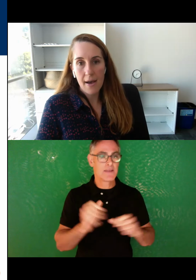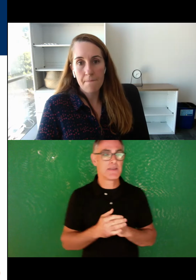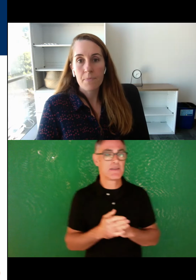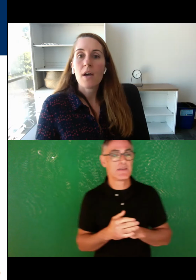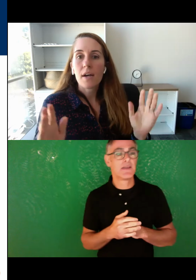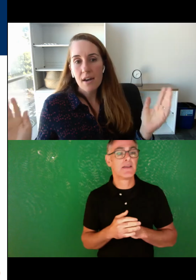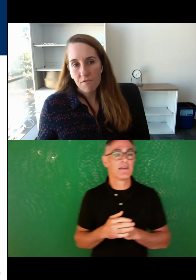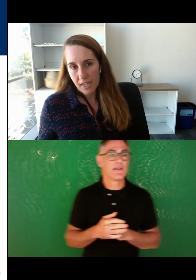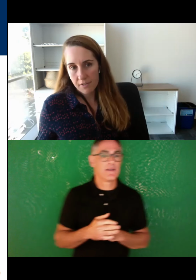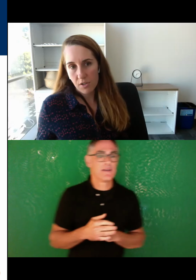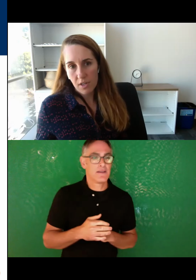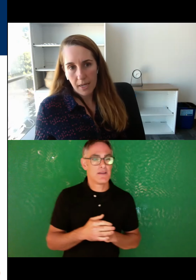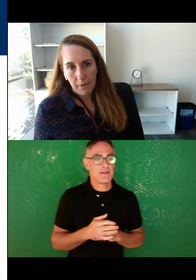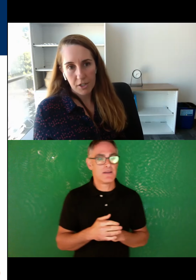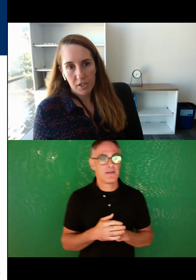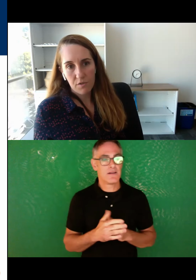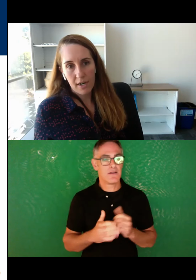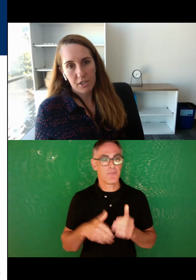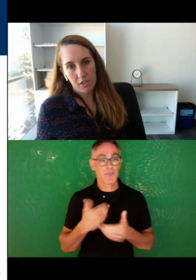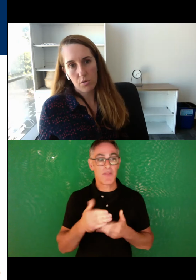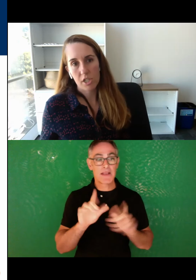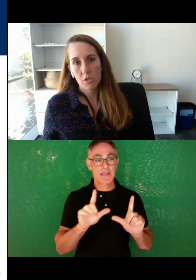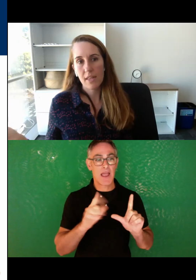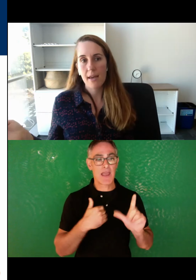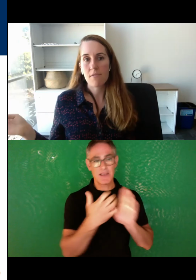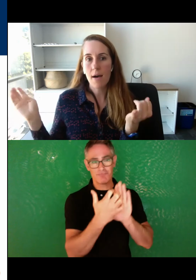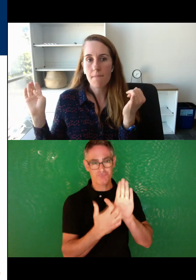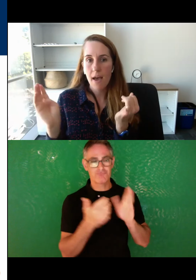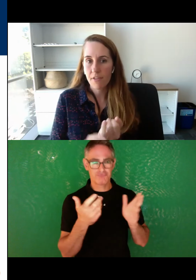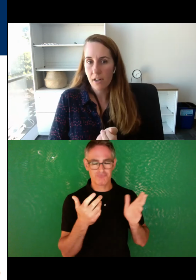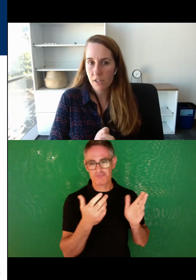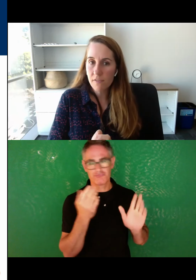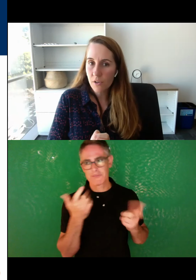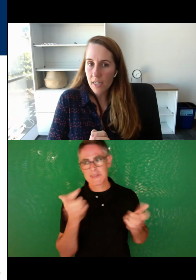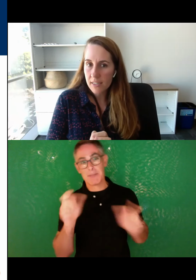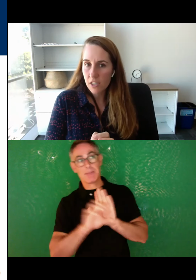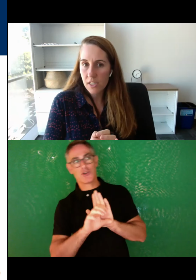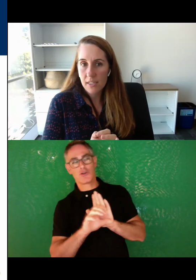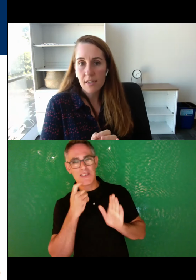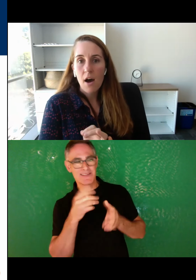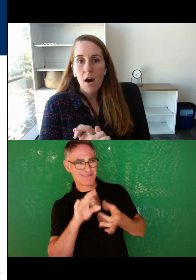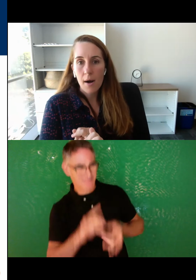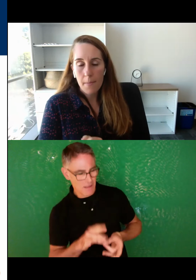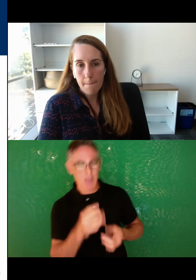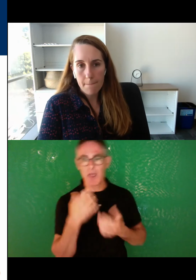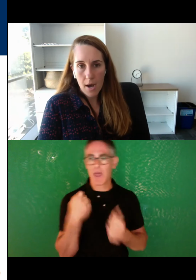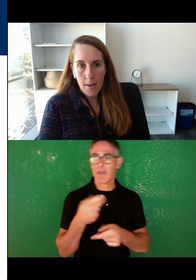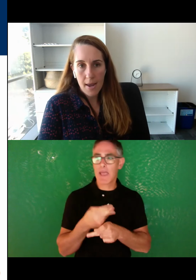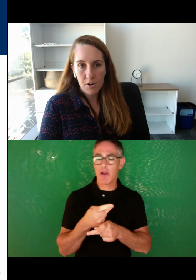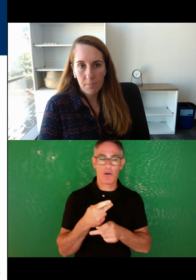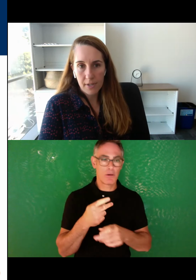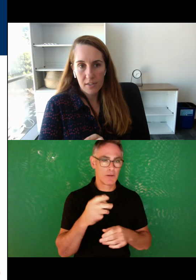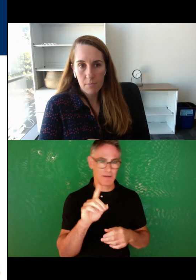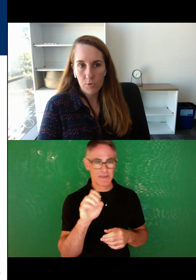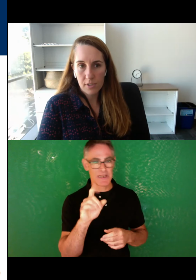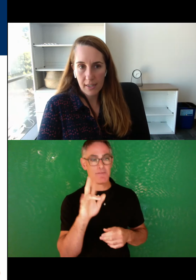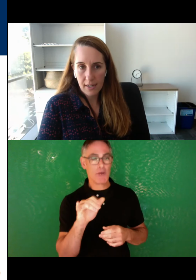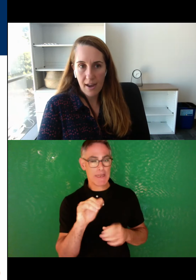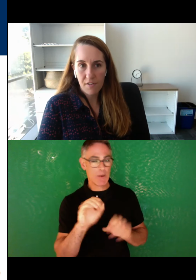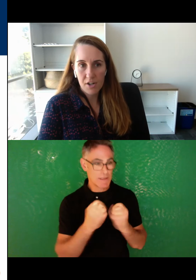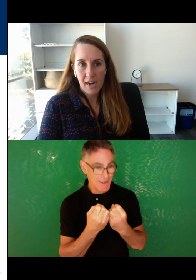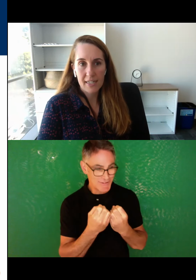slide kind of gives you the big picture of what I just told you, that healthcare delivery organizations are and AAAs are